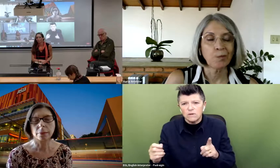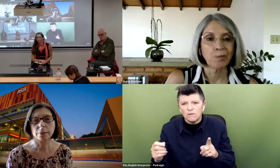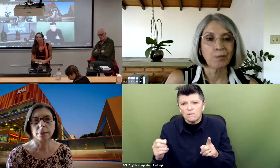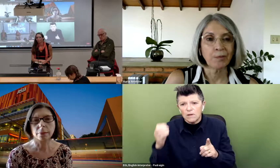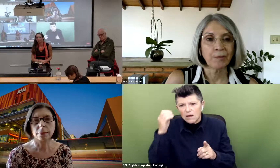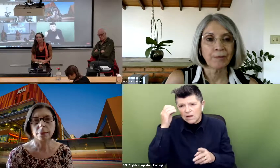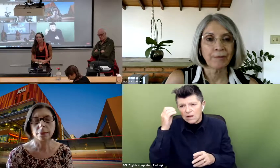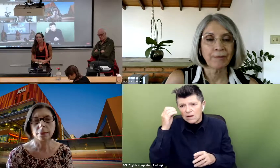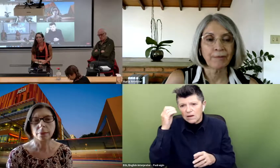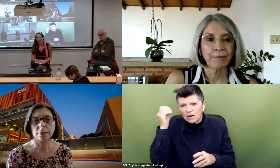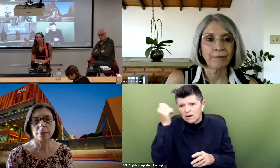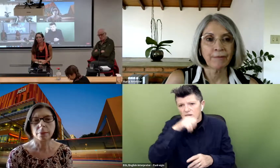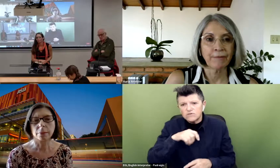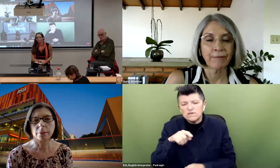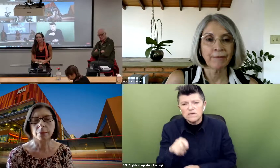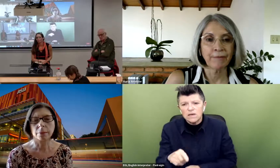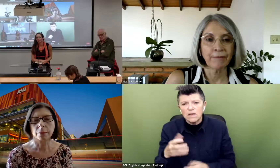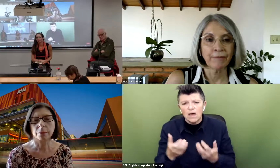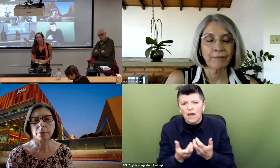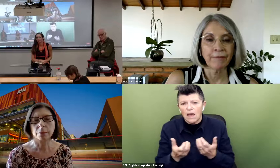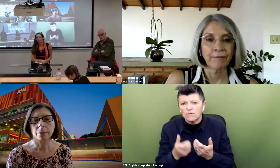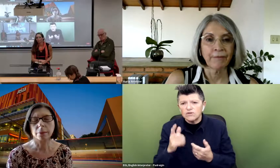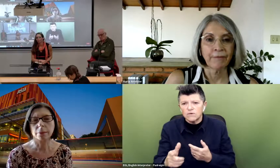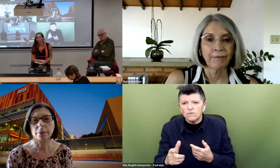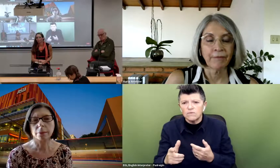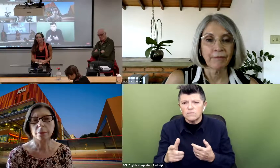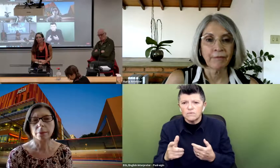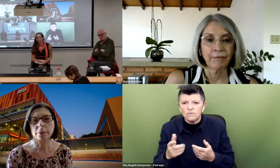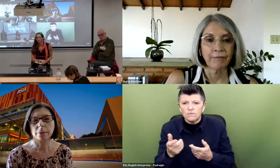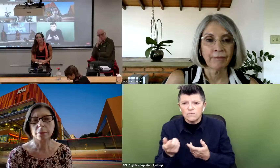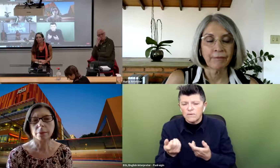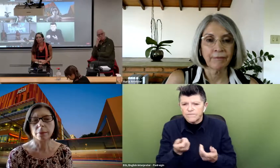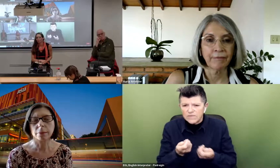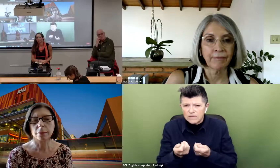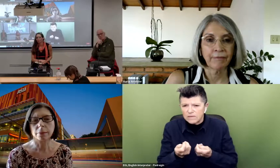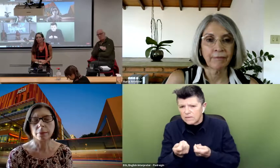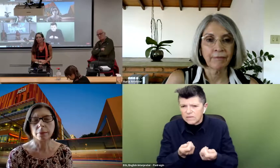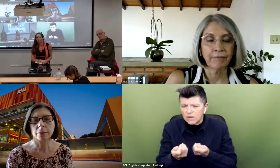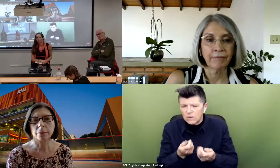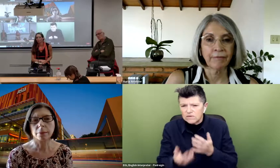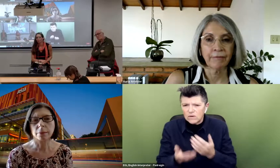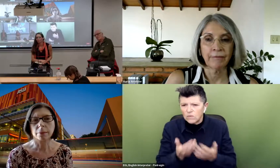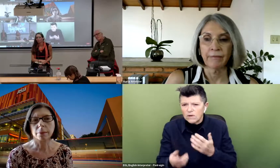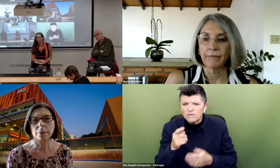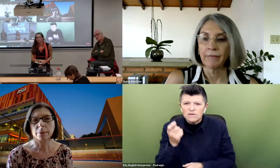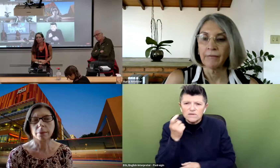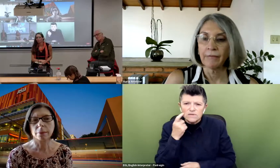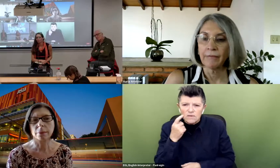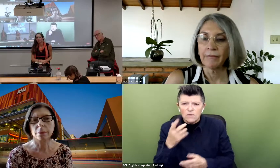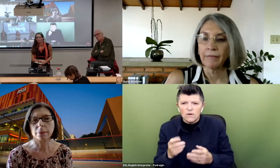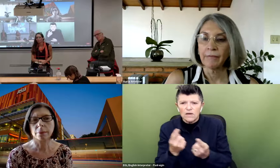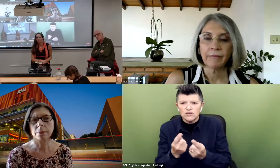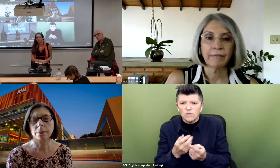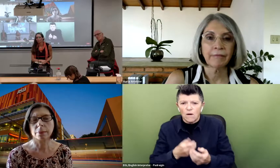out. How do we navigate the subtler issue of agency? Because in India, like right now, I